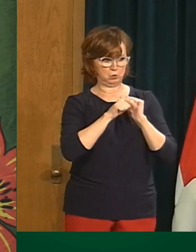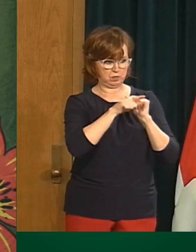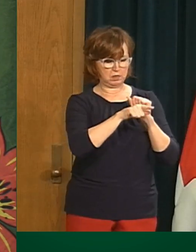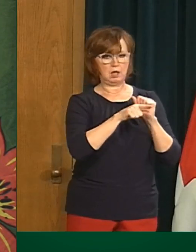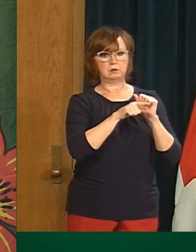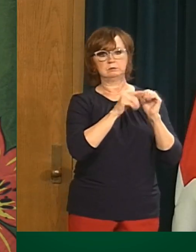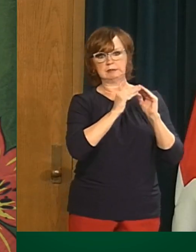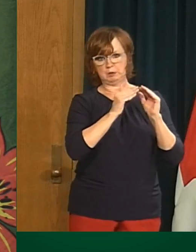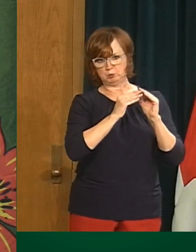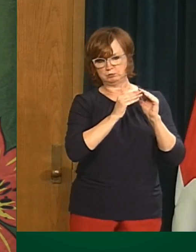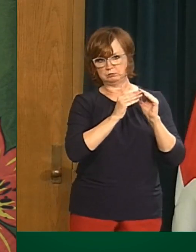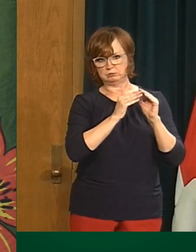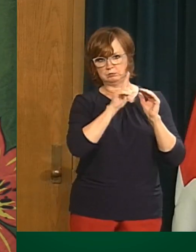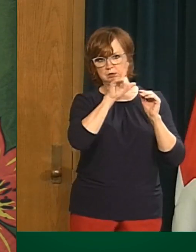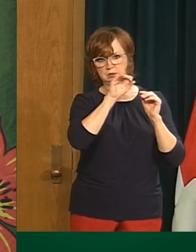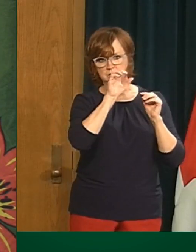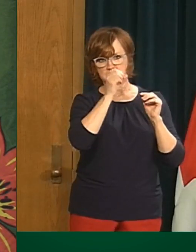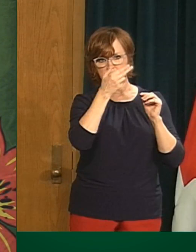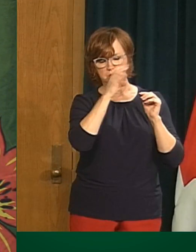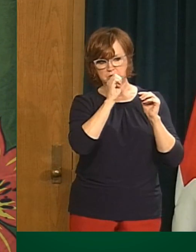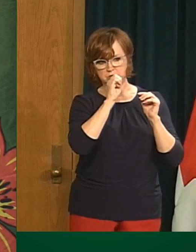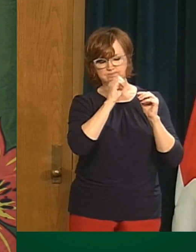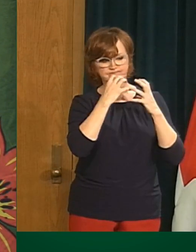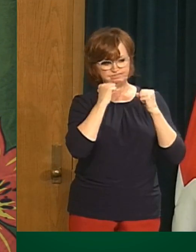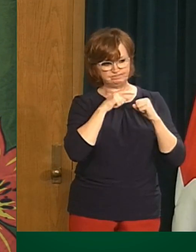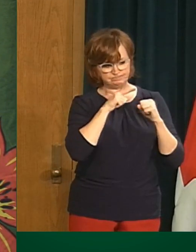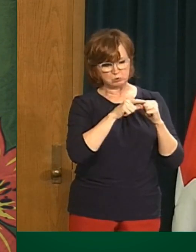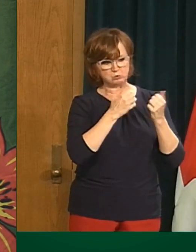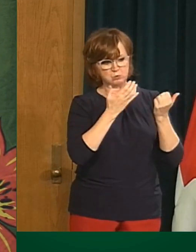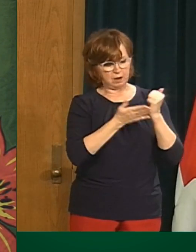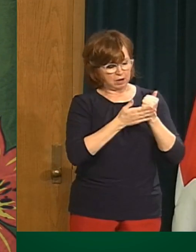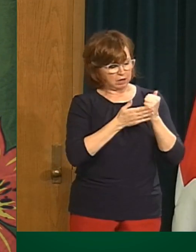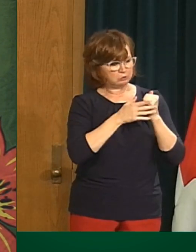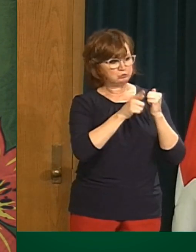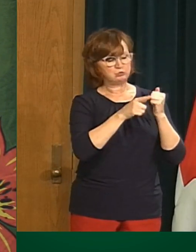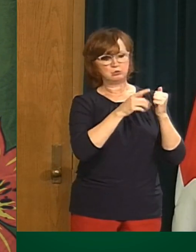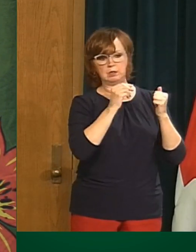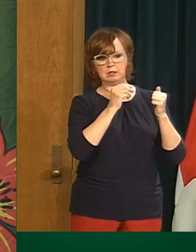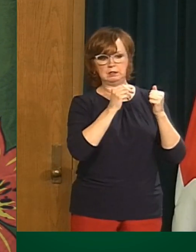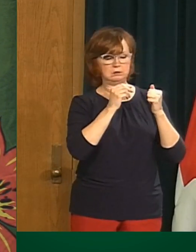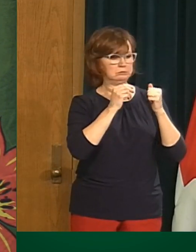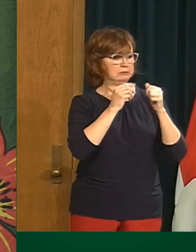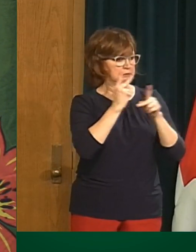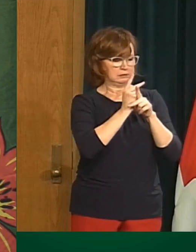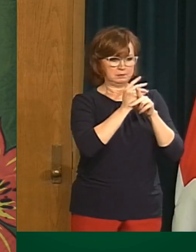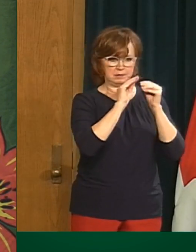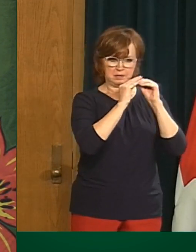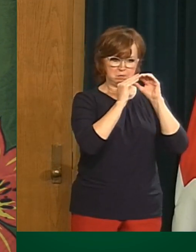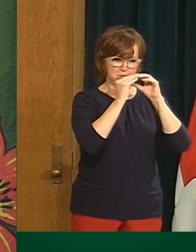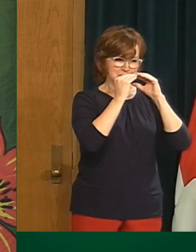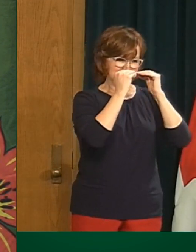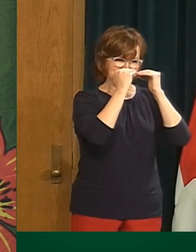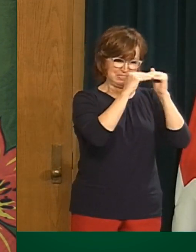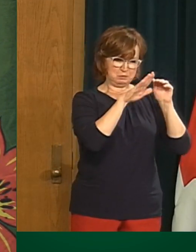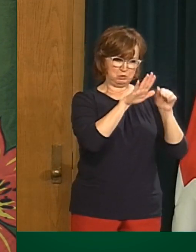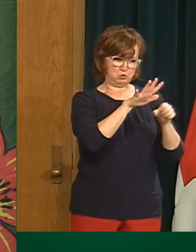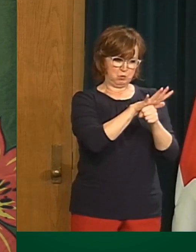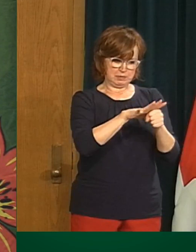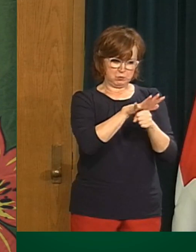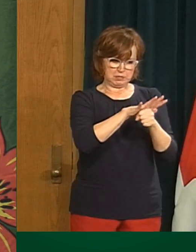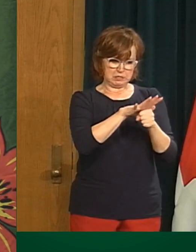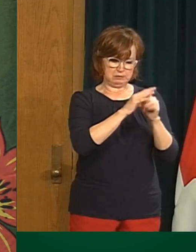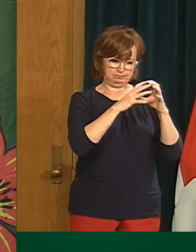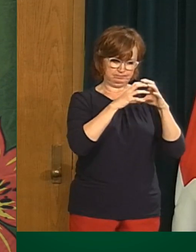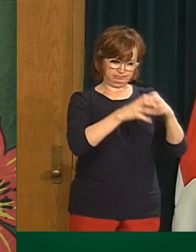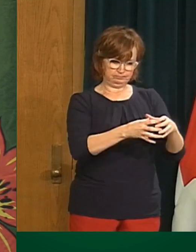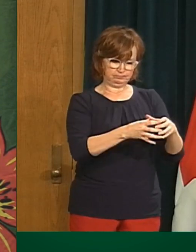that we are addressing this in the most effective manner, and that we are isolating this particular outbreak that we have in